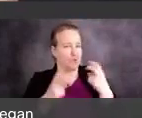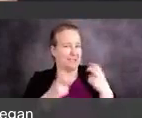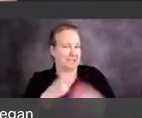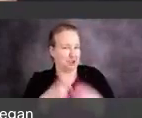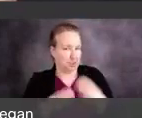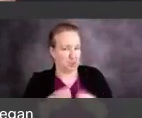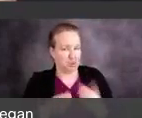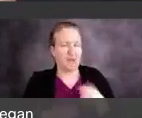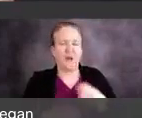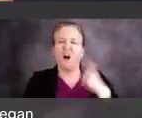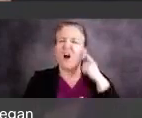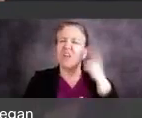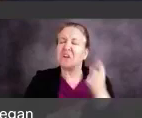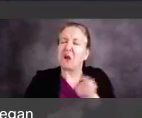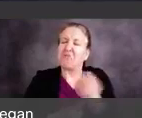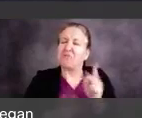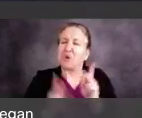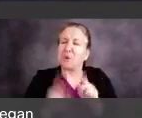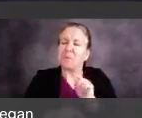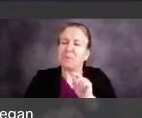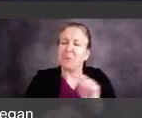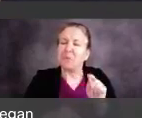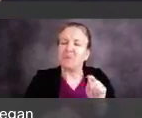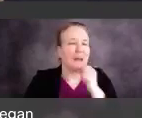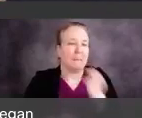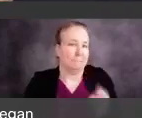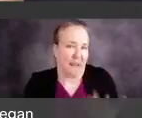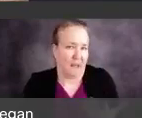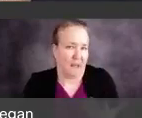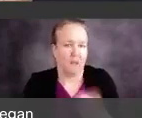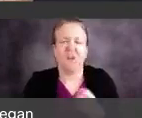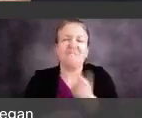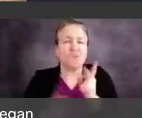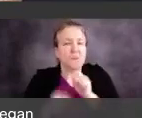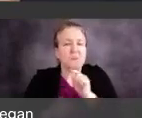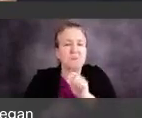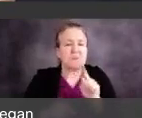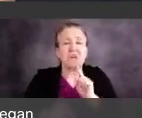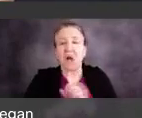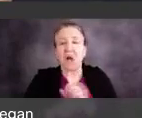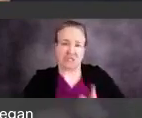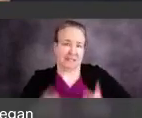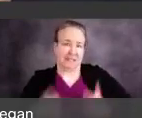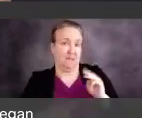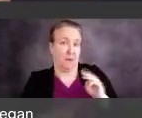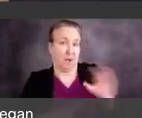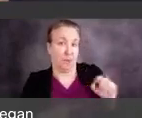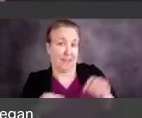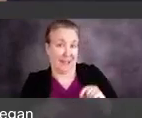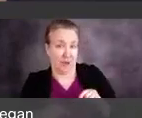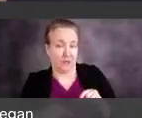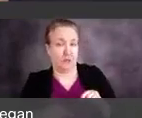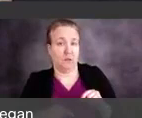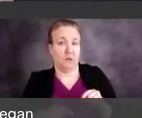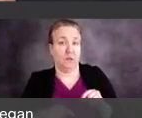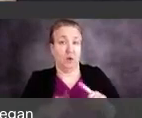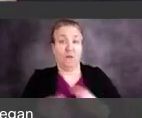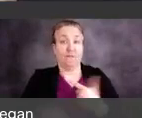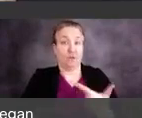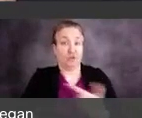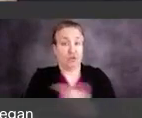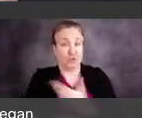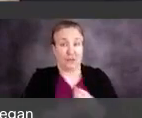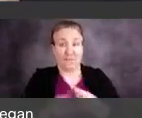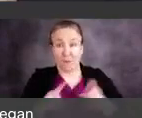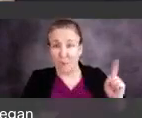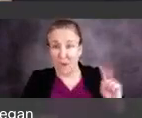there's been a handful of people, although not too many, that are actually Montgomery County residents that got their first doses from Philly